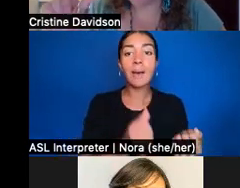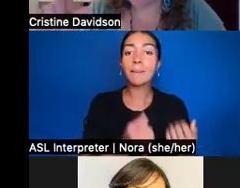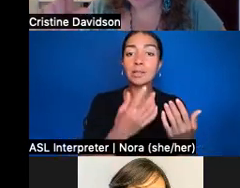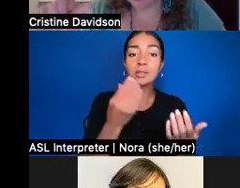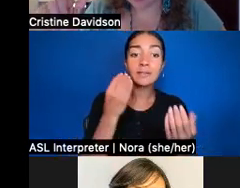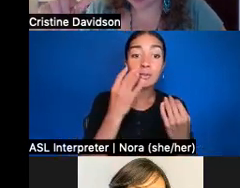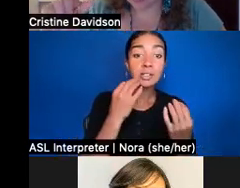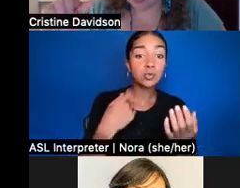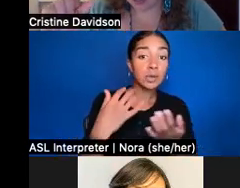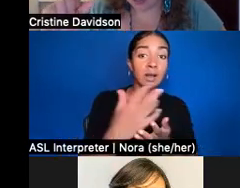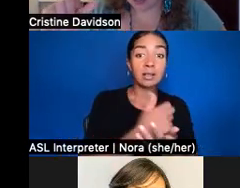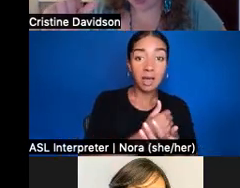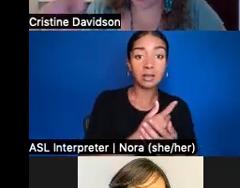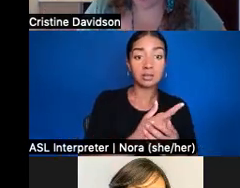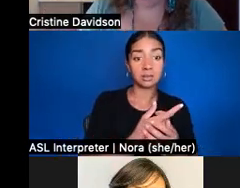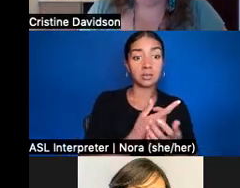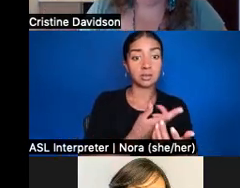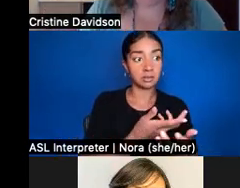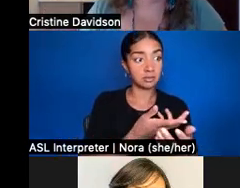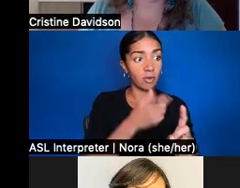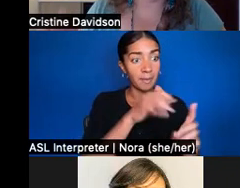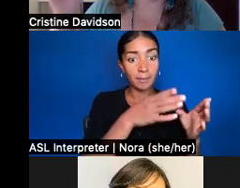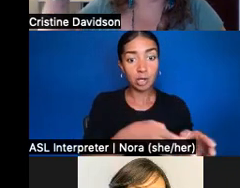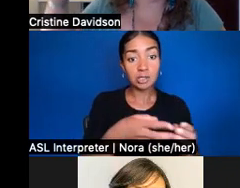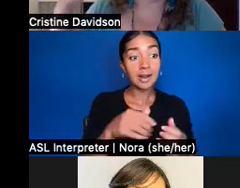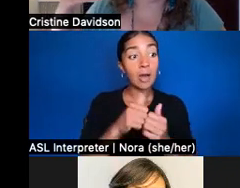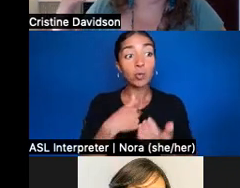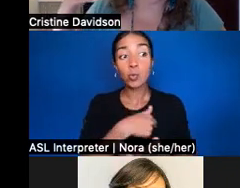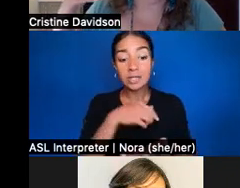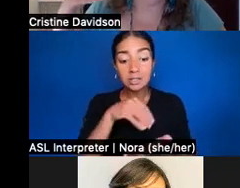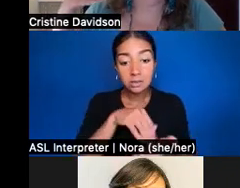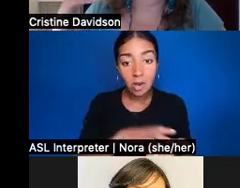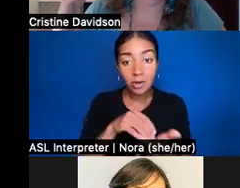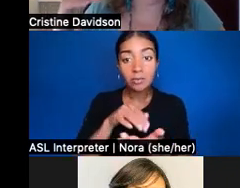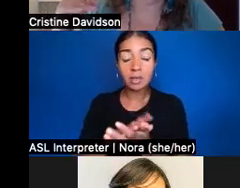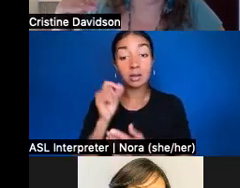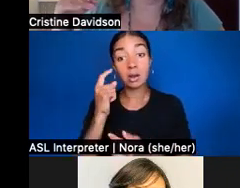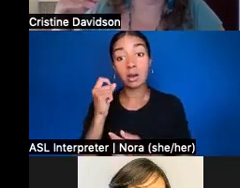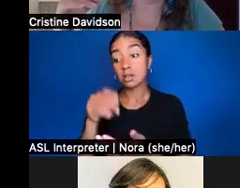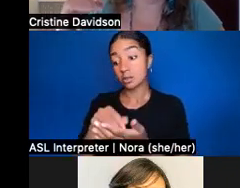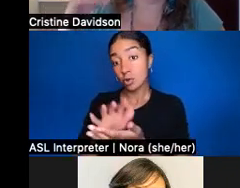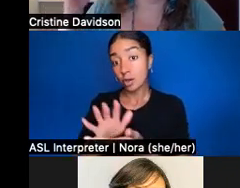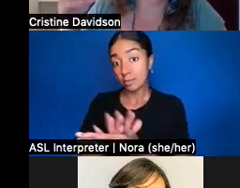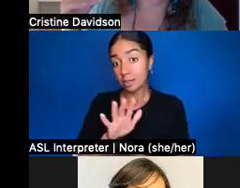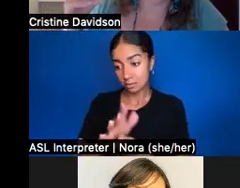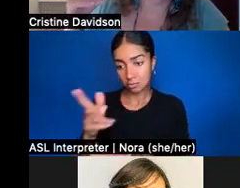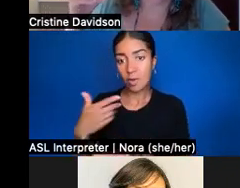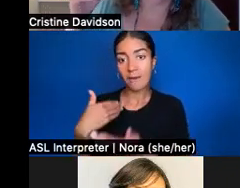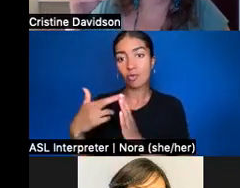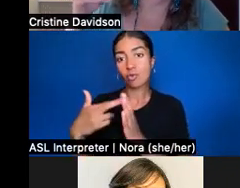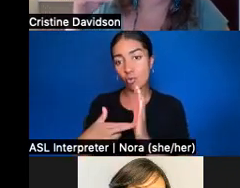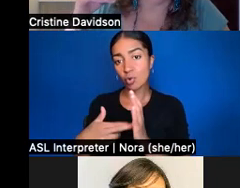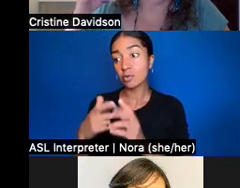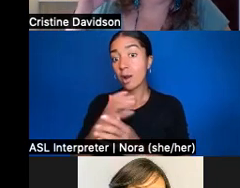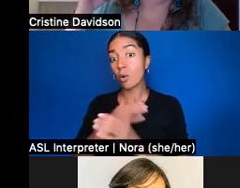The documentation, you know, we have certain rules within our organization, what we document, you know, for purposes